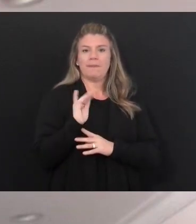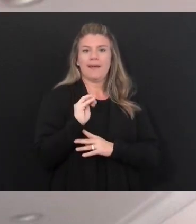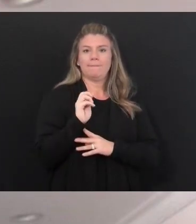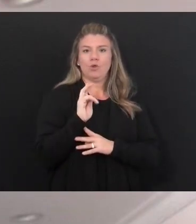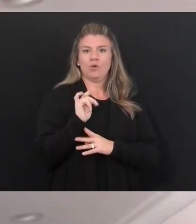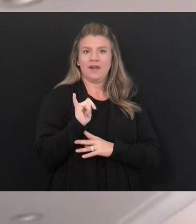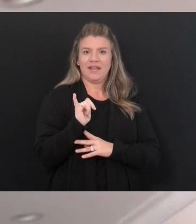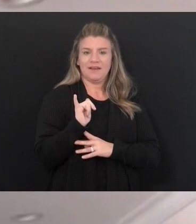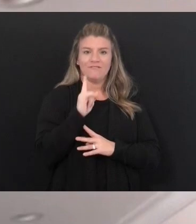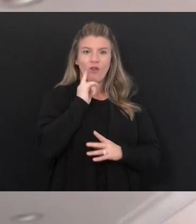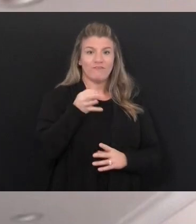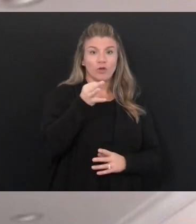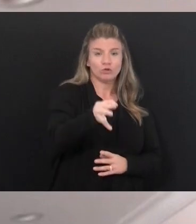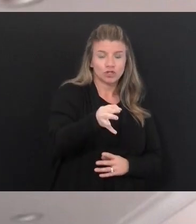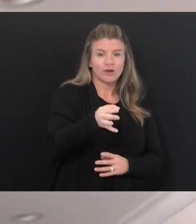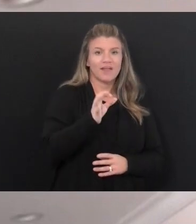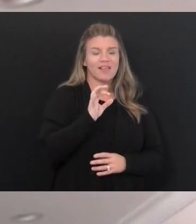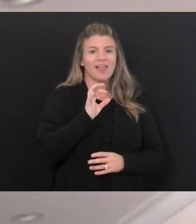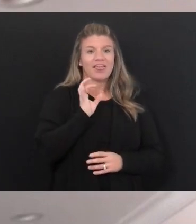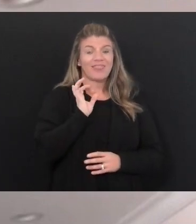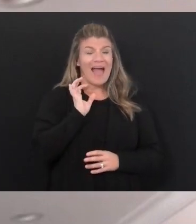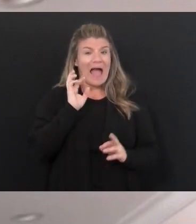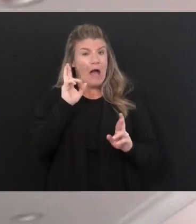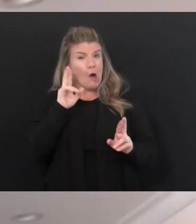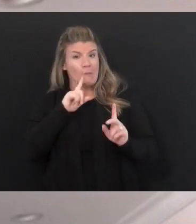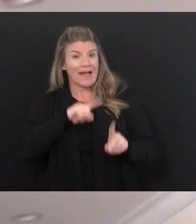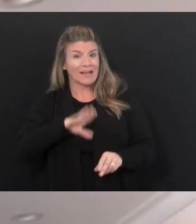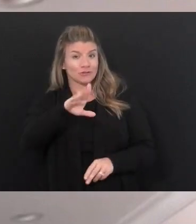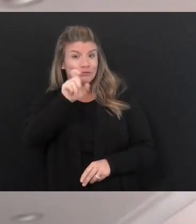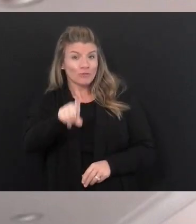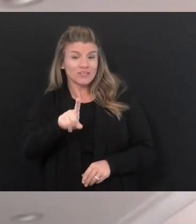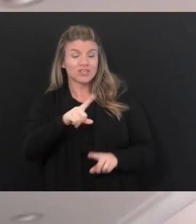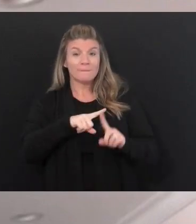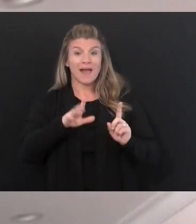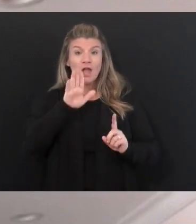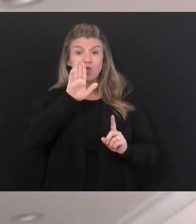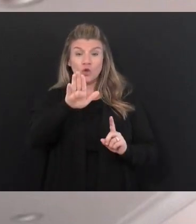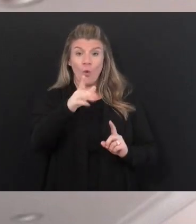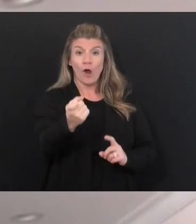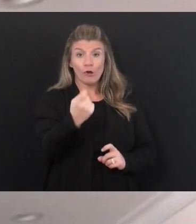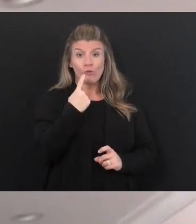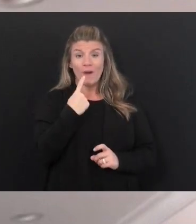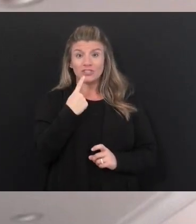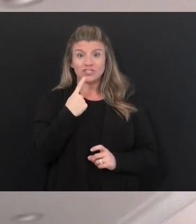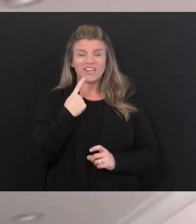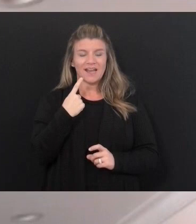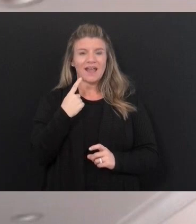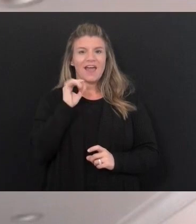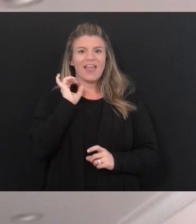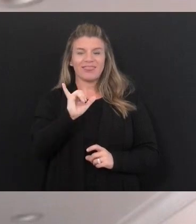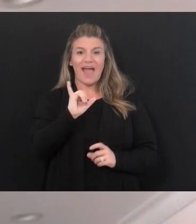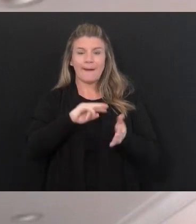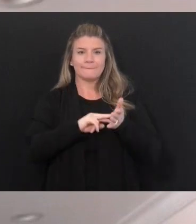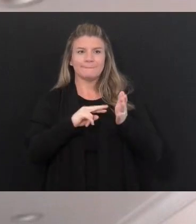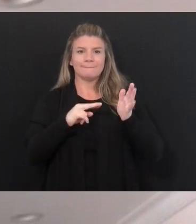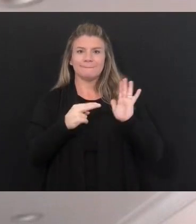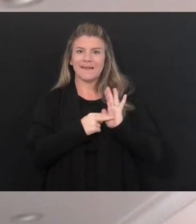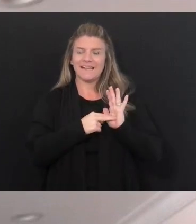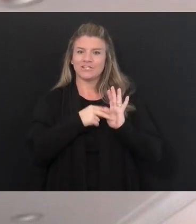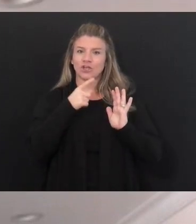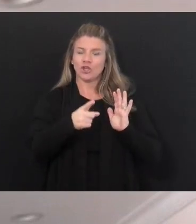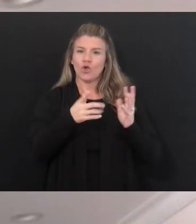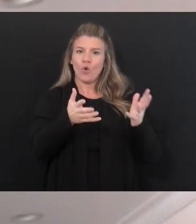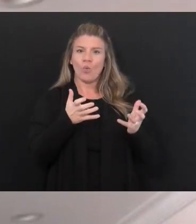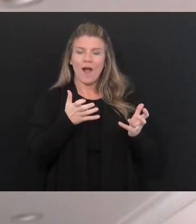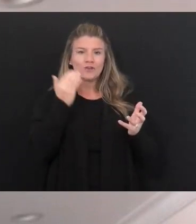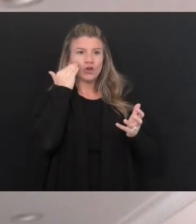that is to come. So I hope that answered the question. But I think the way that you addressed it, because that implies that there's some